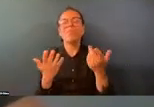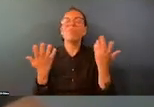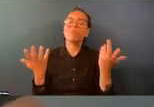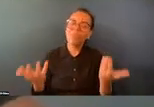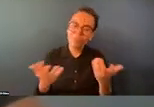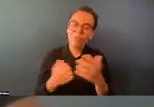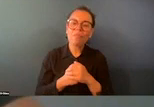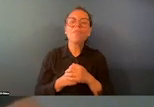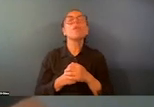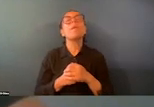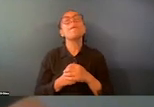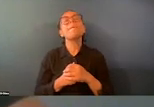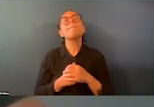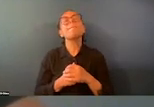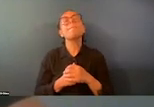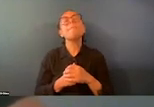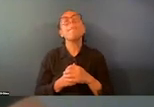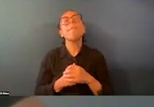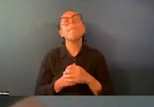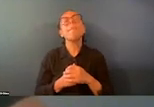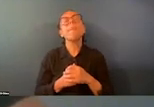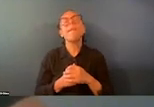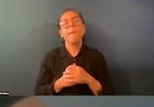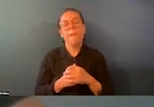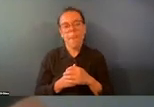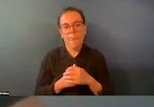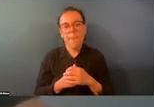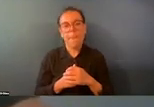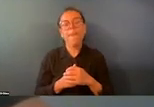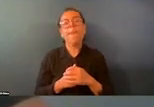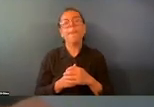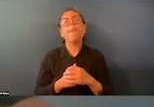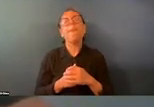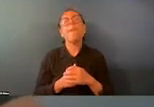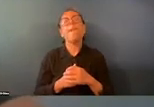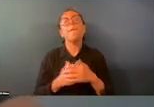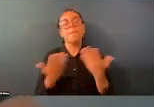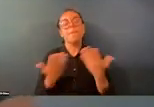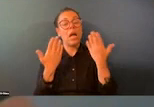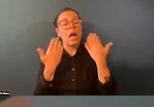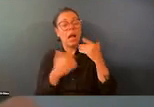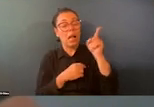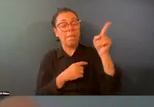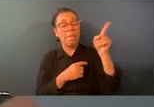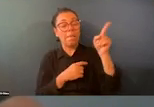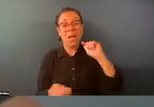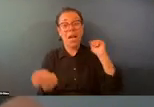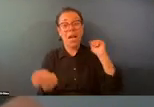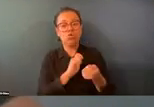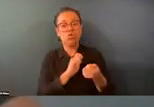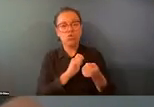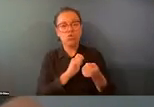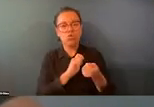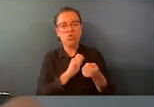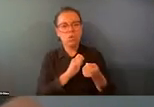UNFCCC processes through a dedicated agenda item under the convention that addresses issues of gender and climate change by including